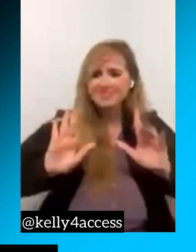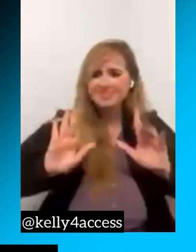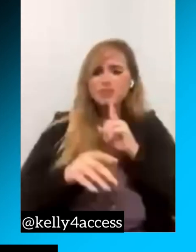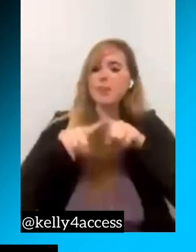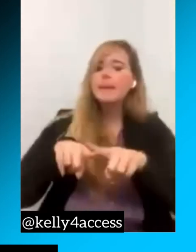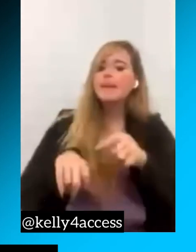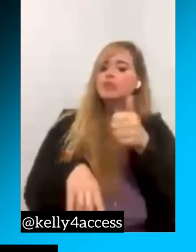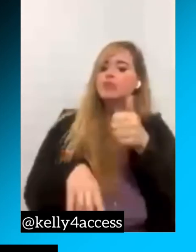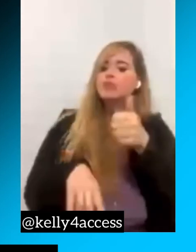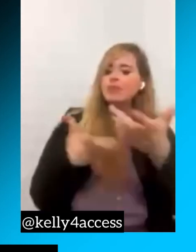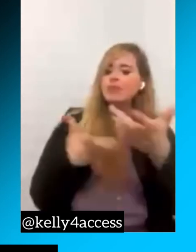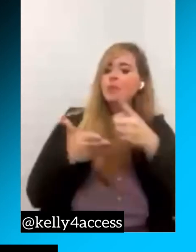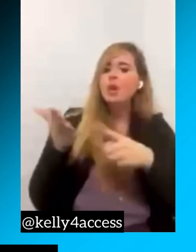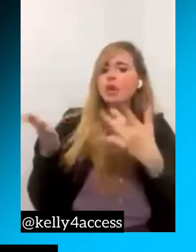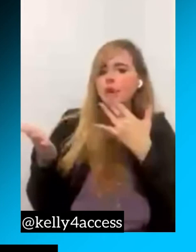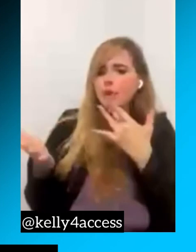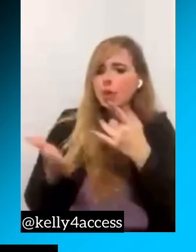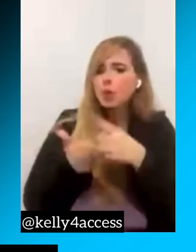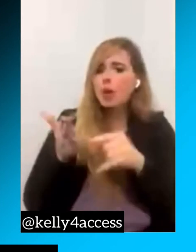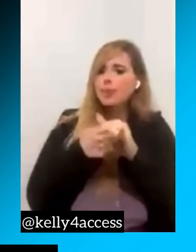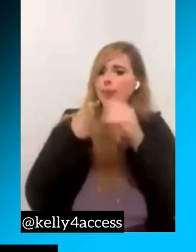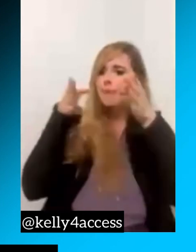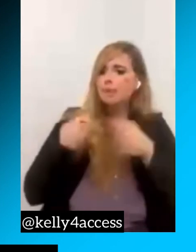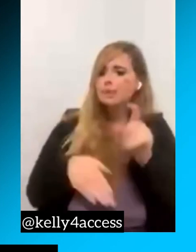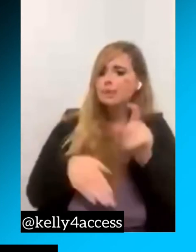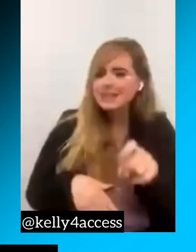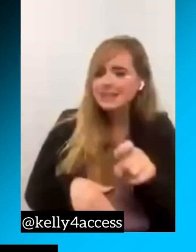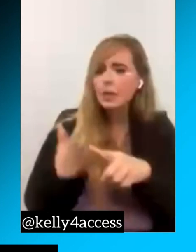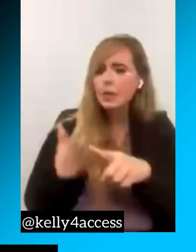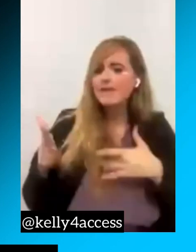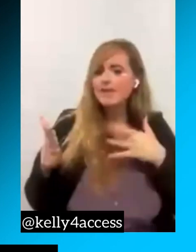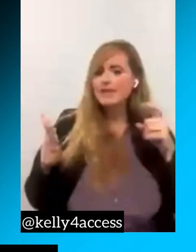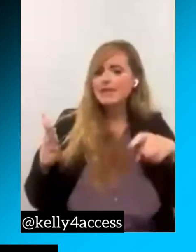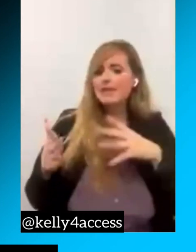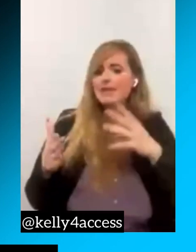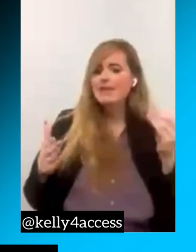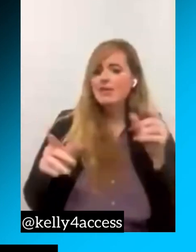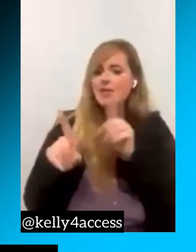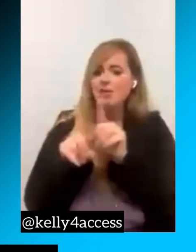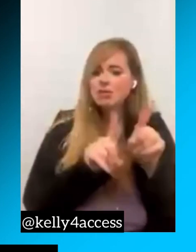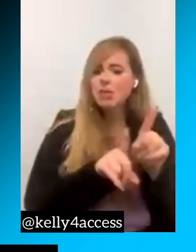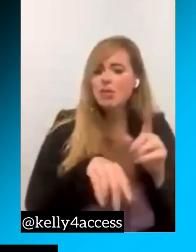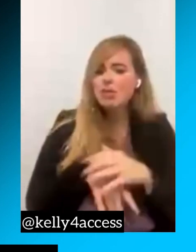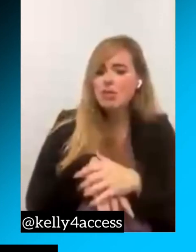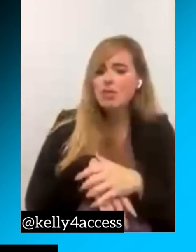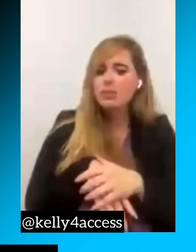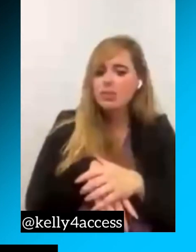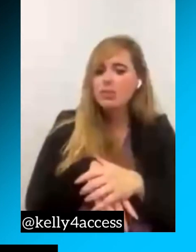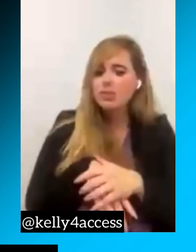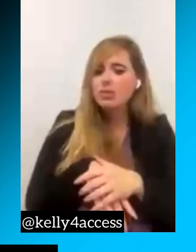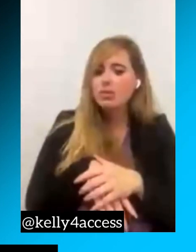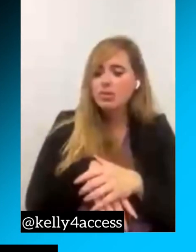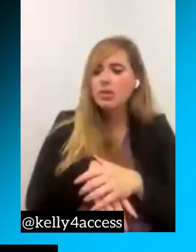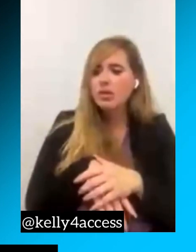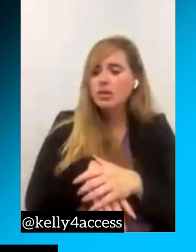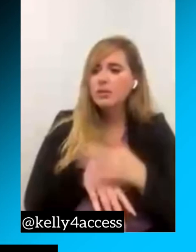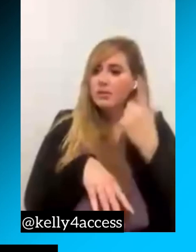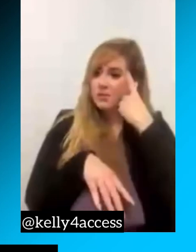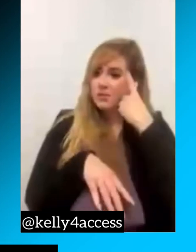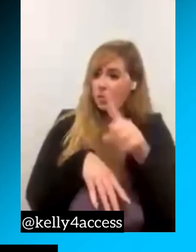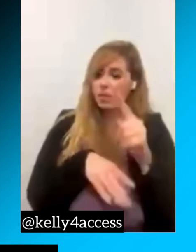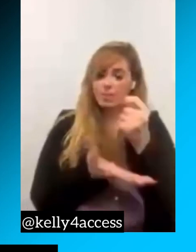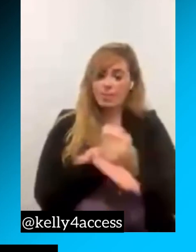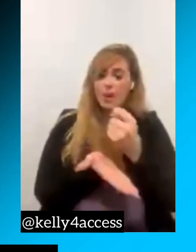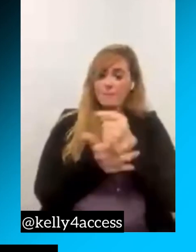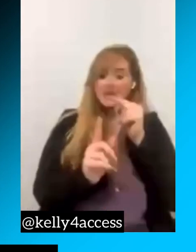the individual and what they need, what they feel like they need. And also, just a general thing about therapy is